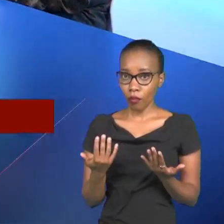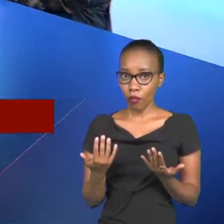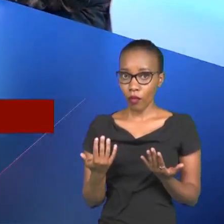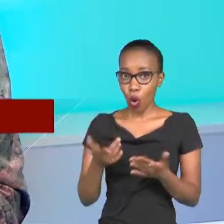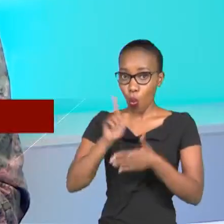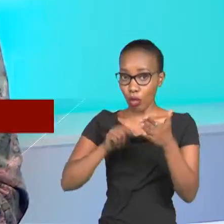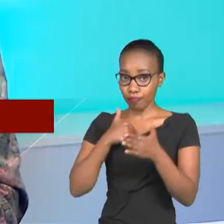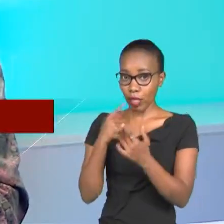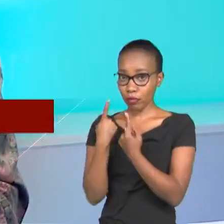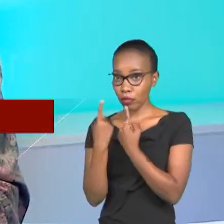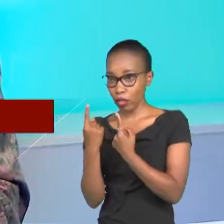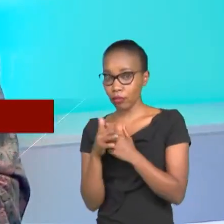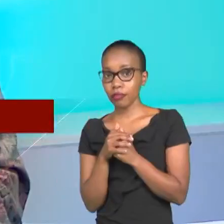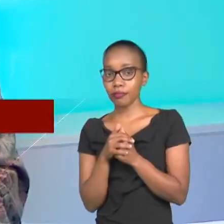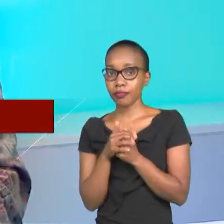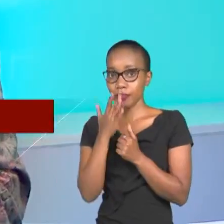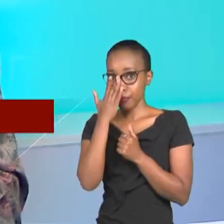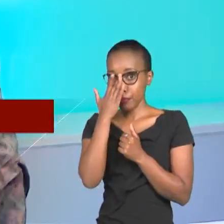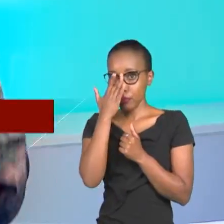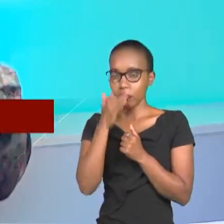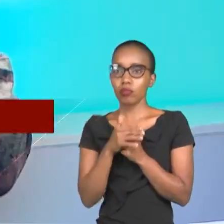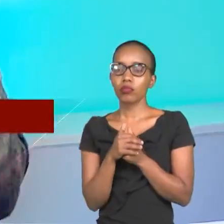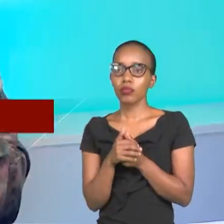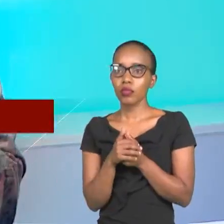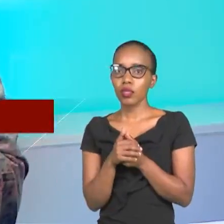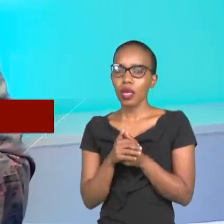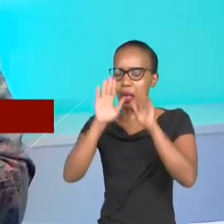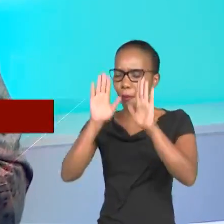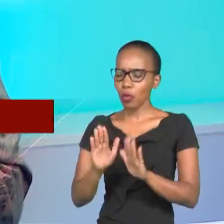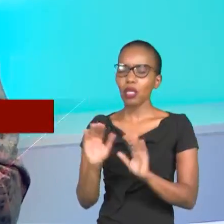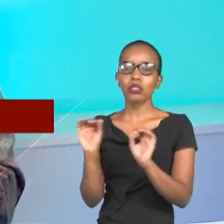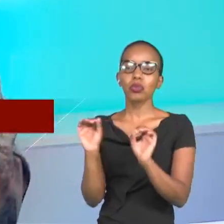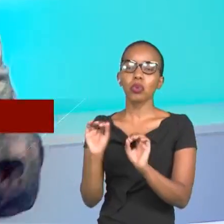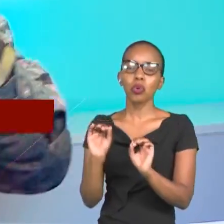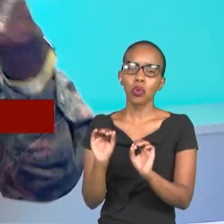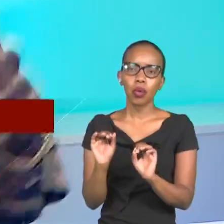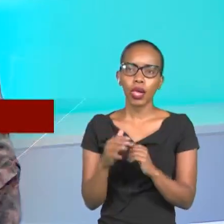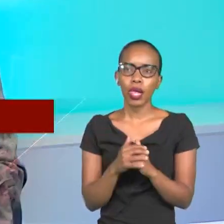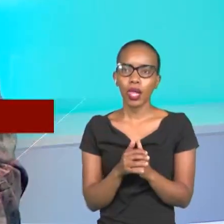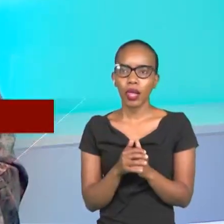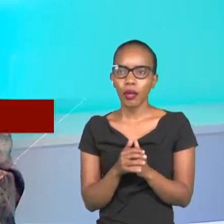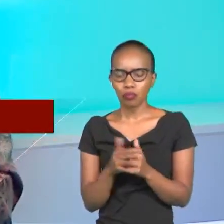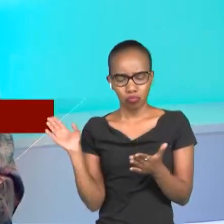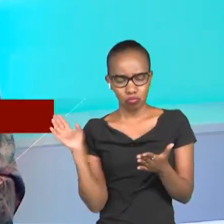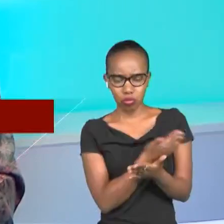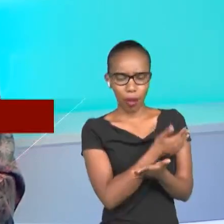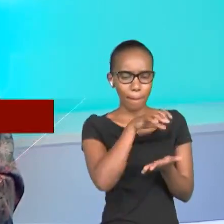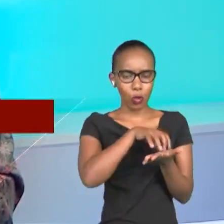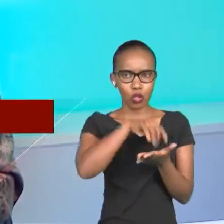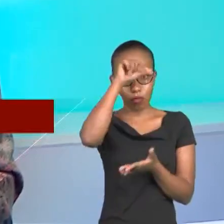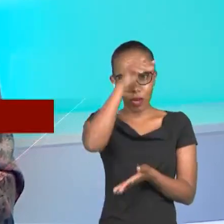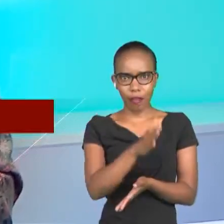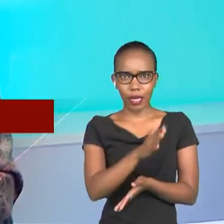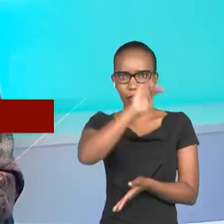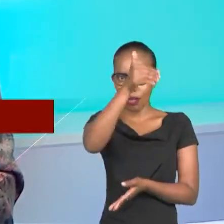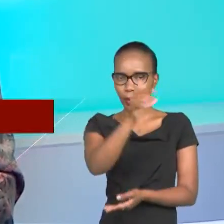was saying is that, in fact, it is not necessary to abolish the position of the governor for